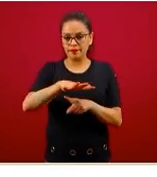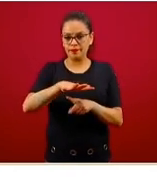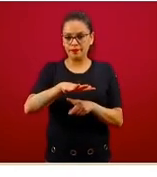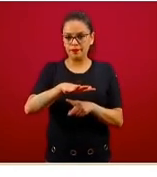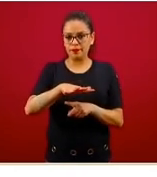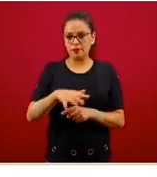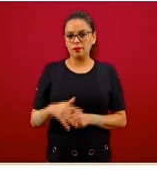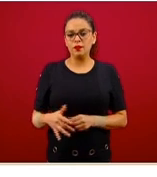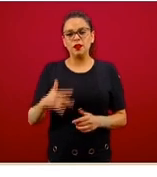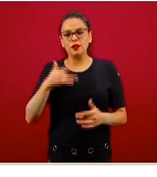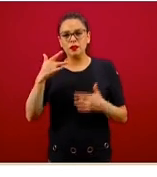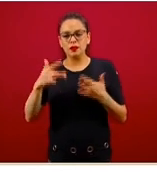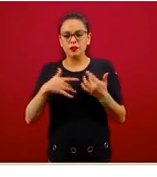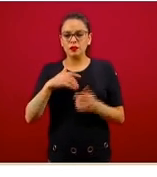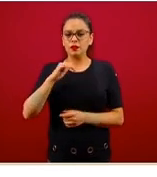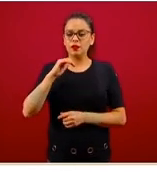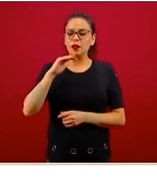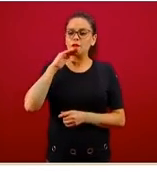rate.